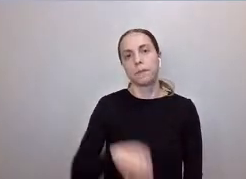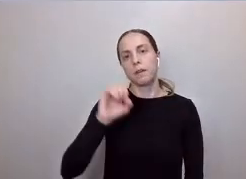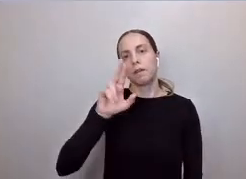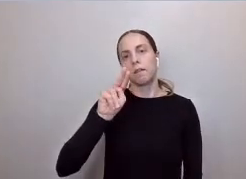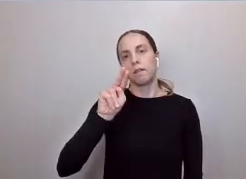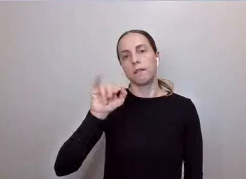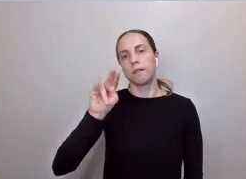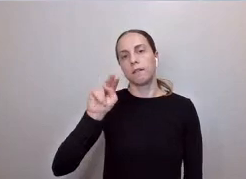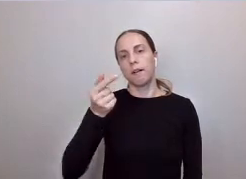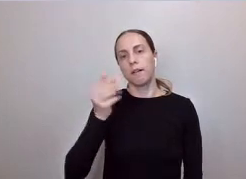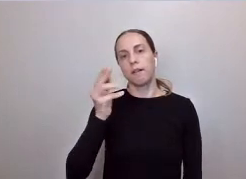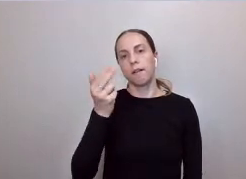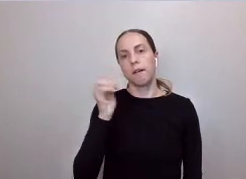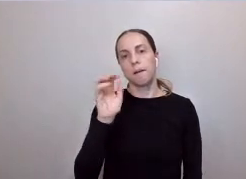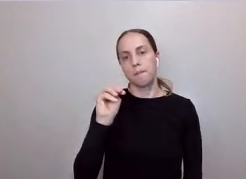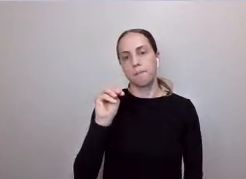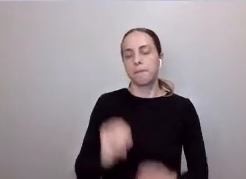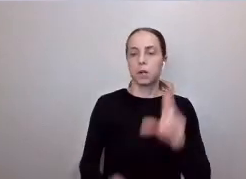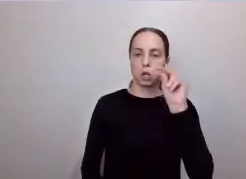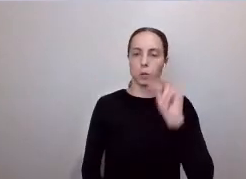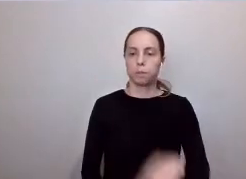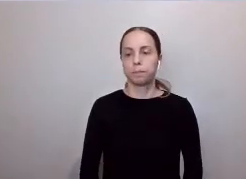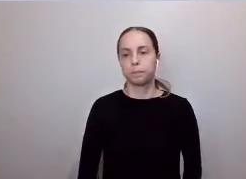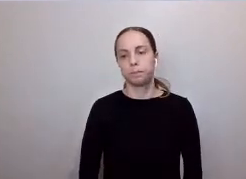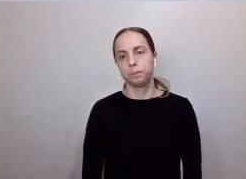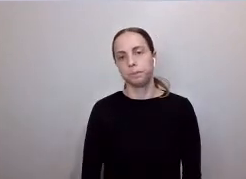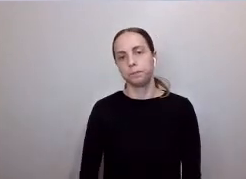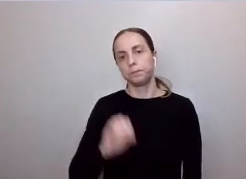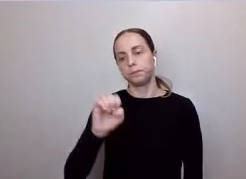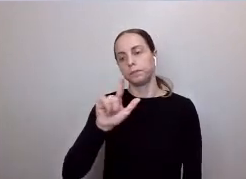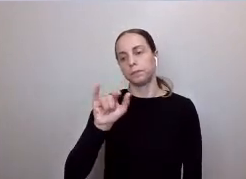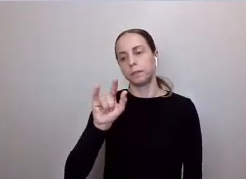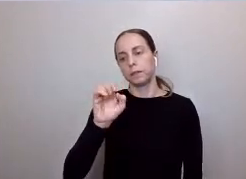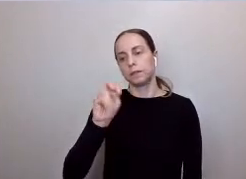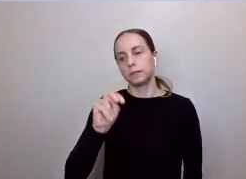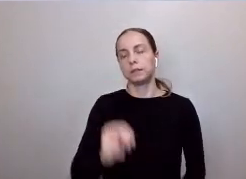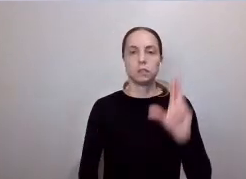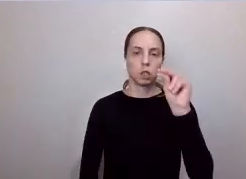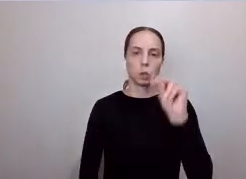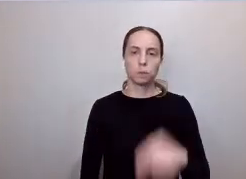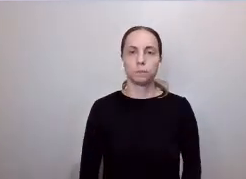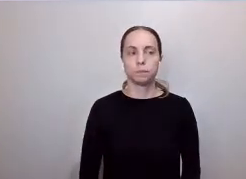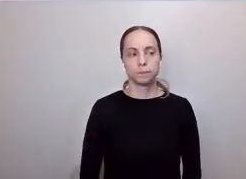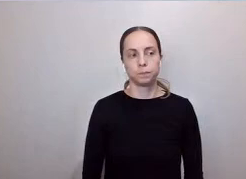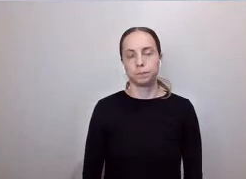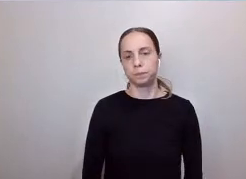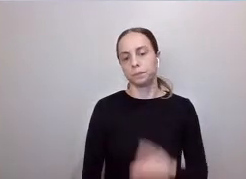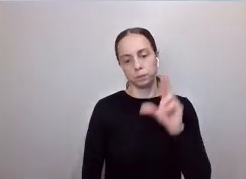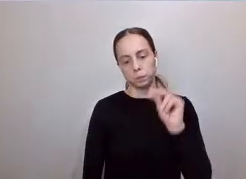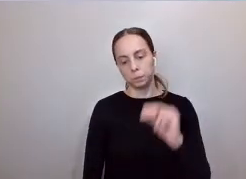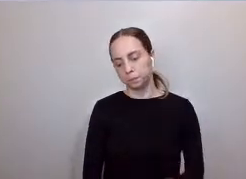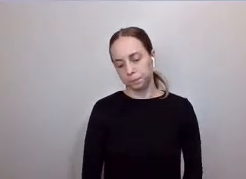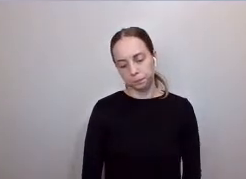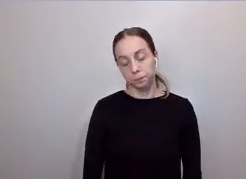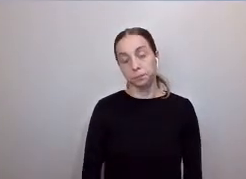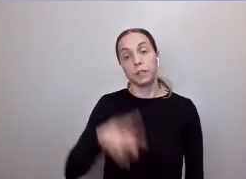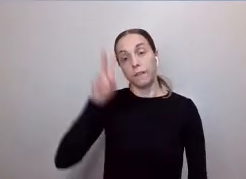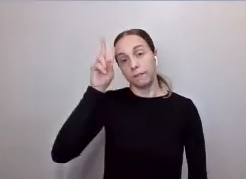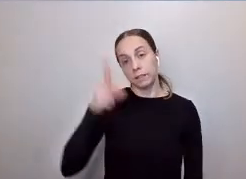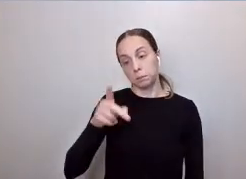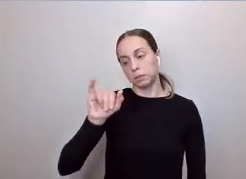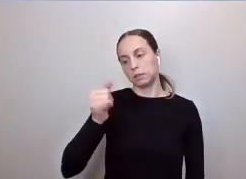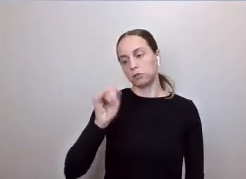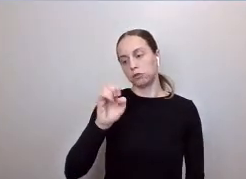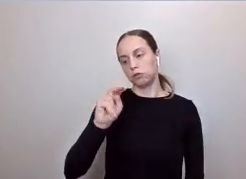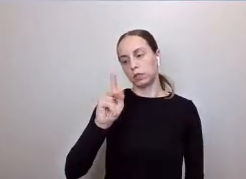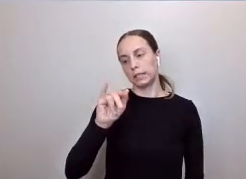No. Councilmember Ellison. No. Vice President Jenkins.